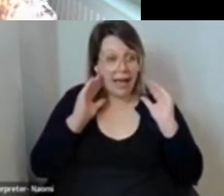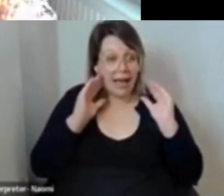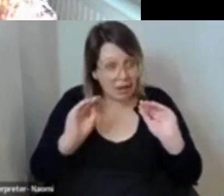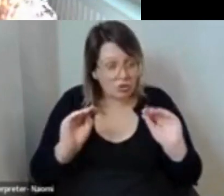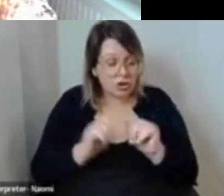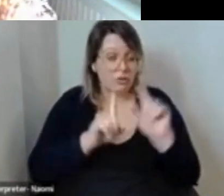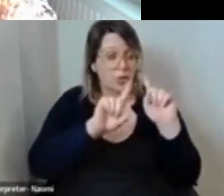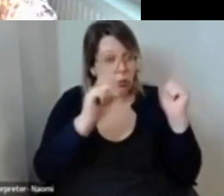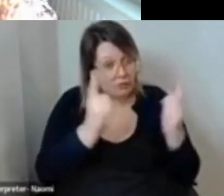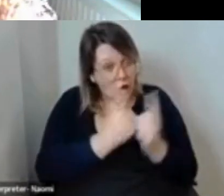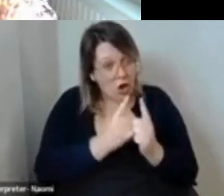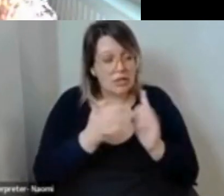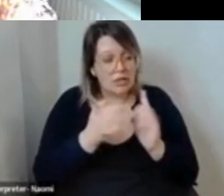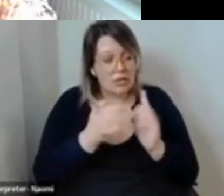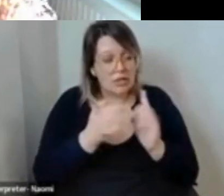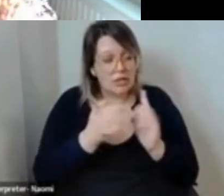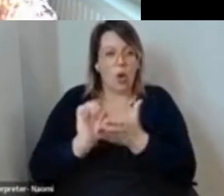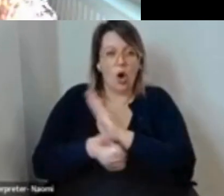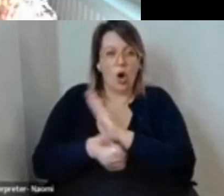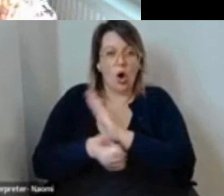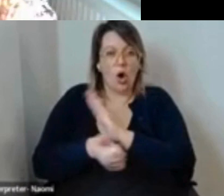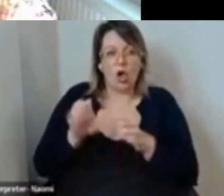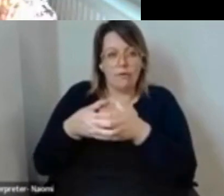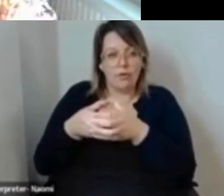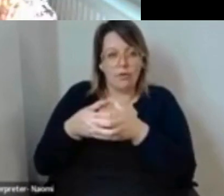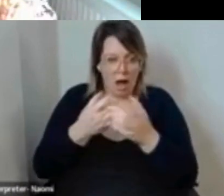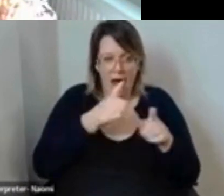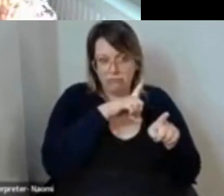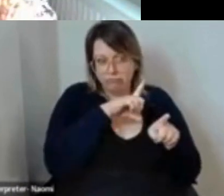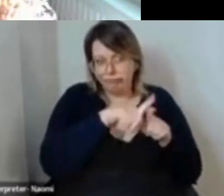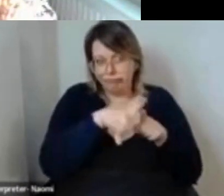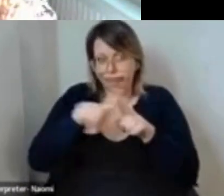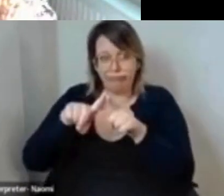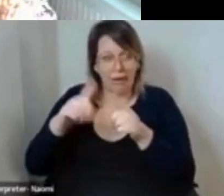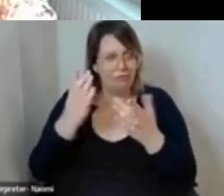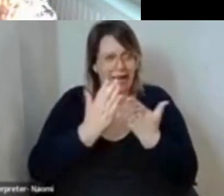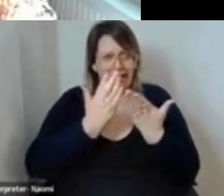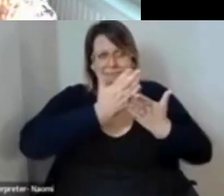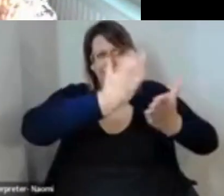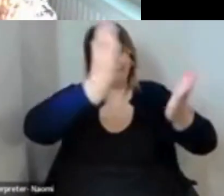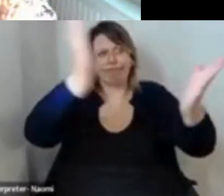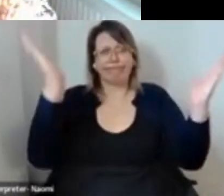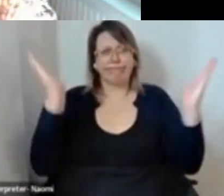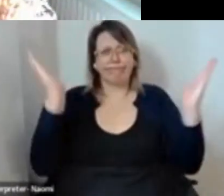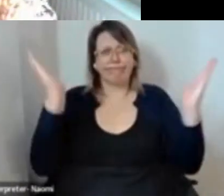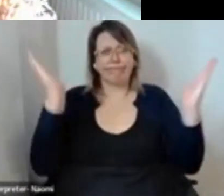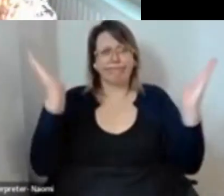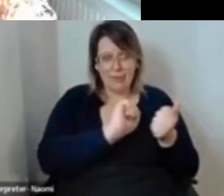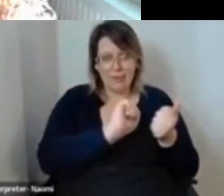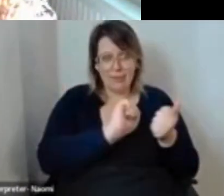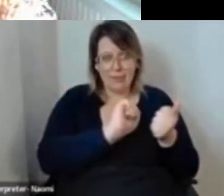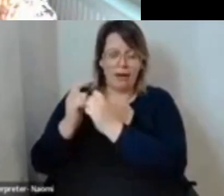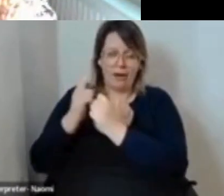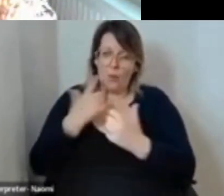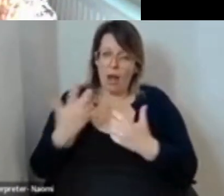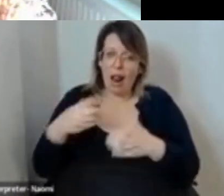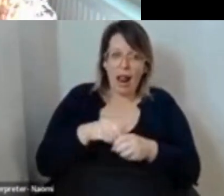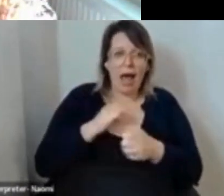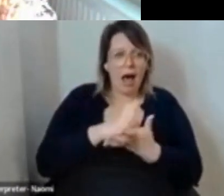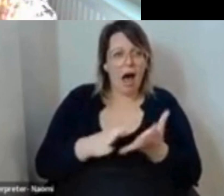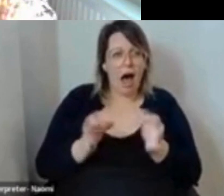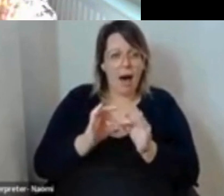applications. So I hope that gives you an idea of the wonderful breadth of partners that will be involved in hubs from